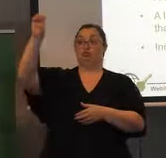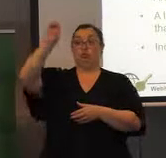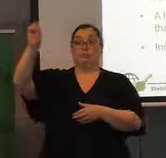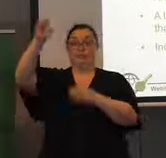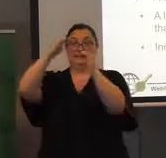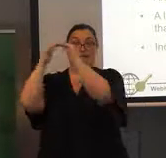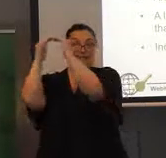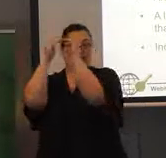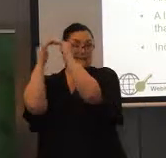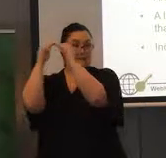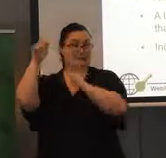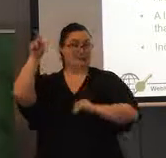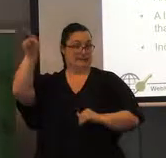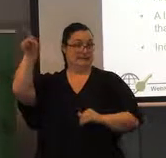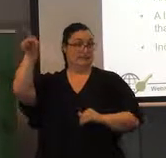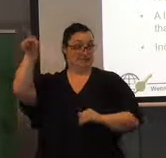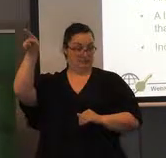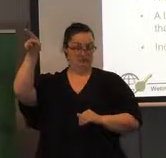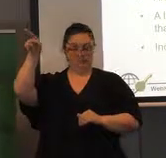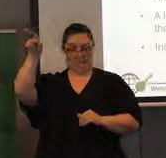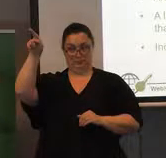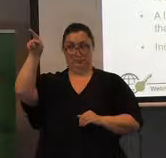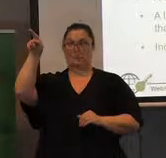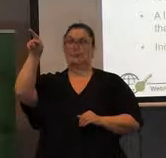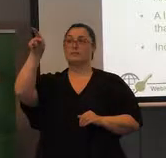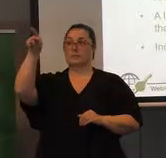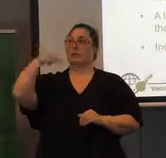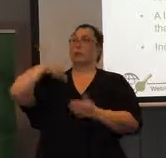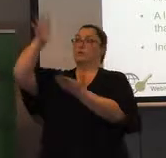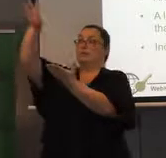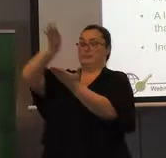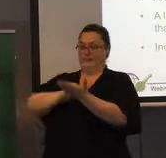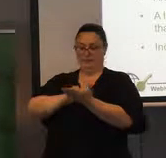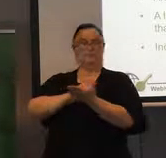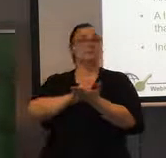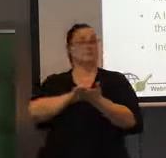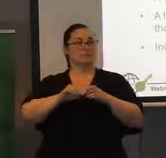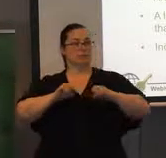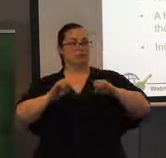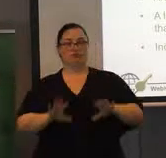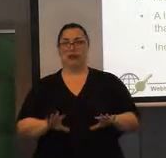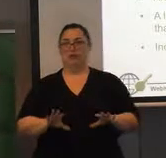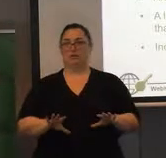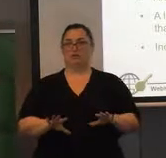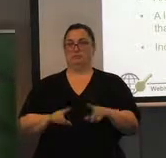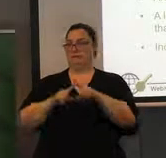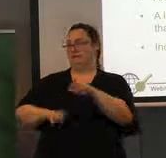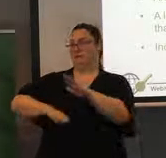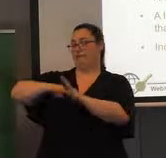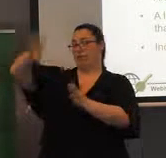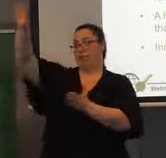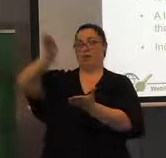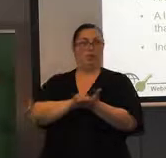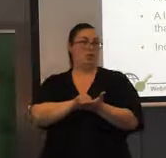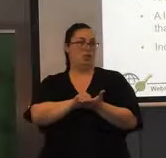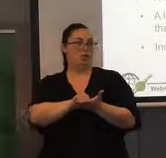European standard of 301549, so EN 301549. We've adopted it as Australia, lock, stock, and barrel.